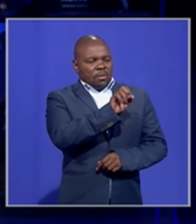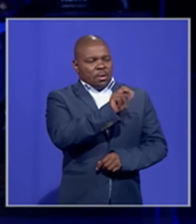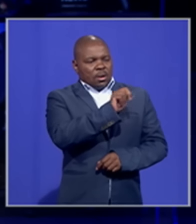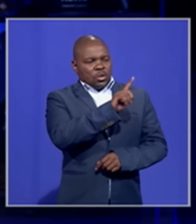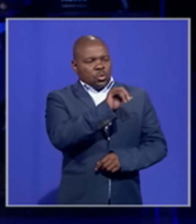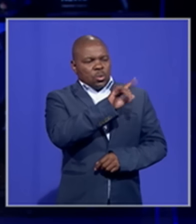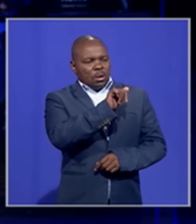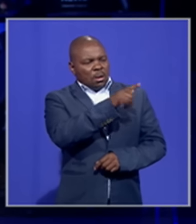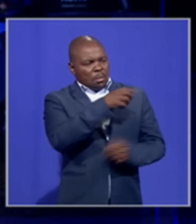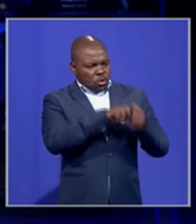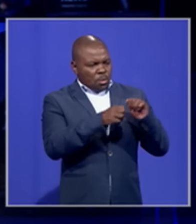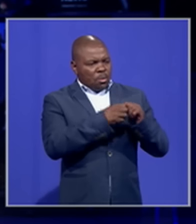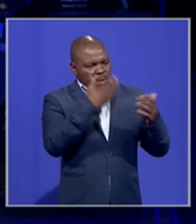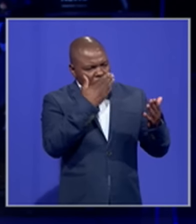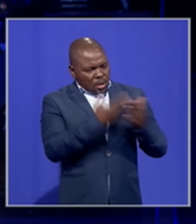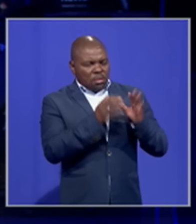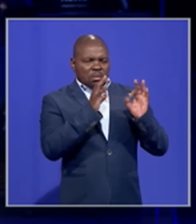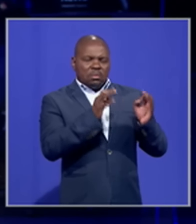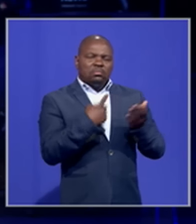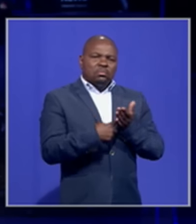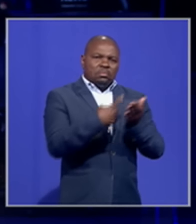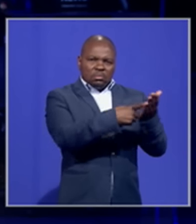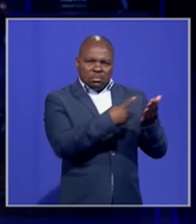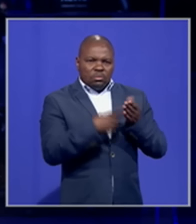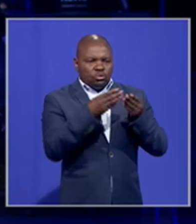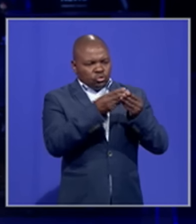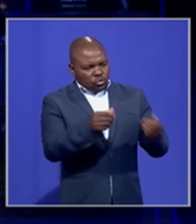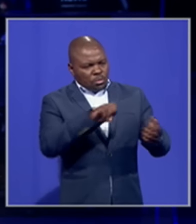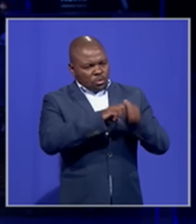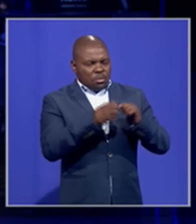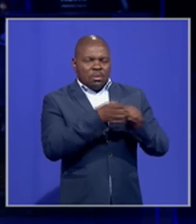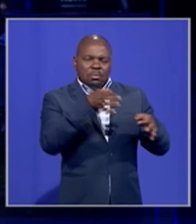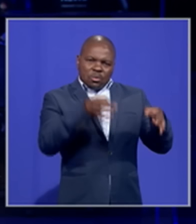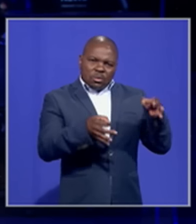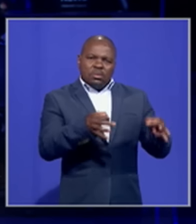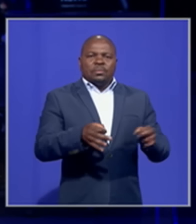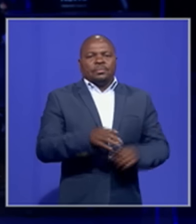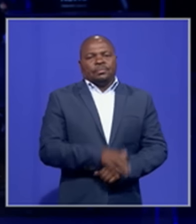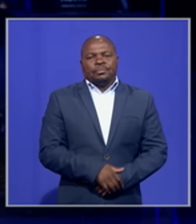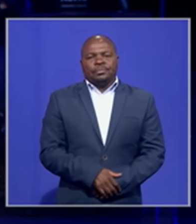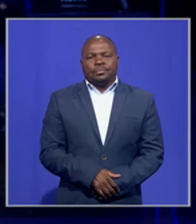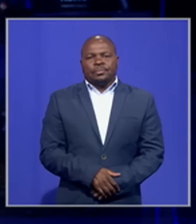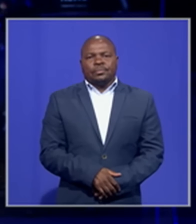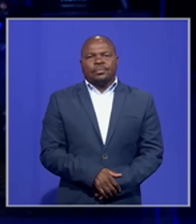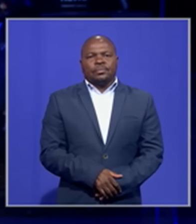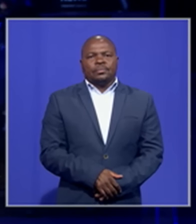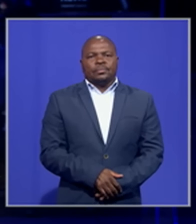a ka rarollwa ka mokgwa o tsitsitseng ka dipuisano tsa dipolotiki.